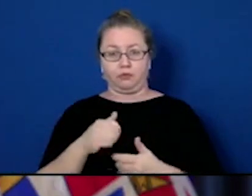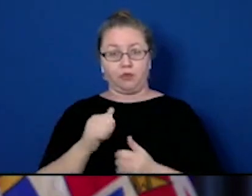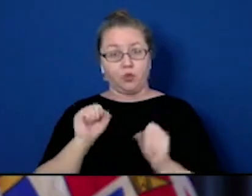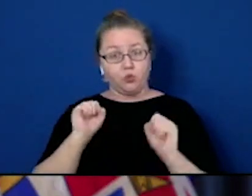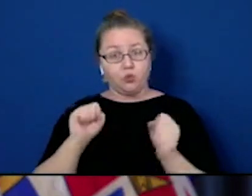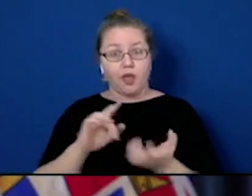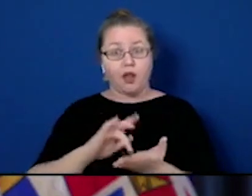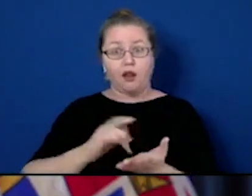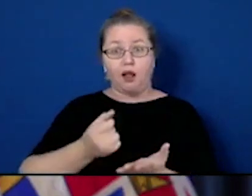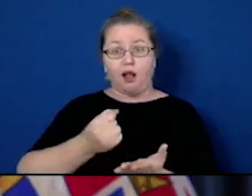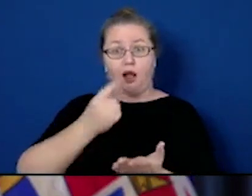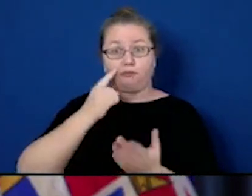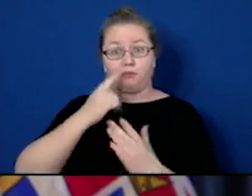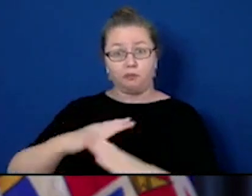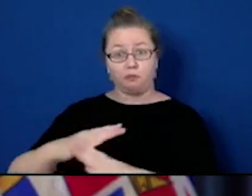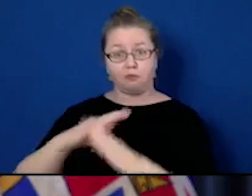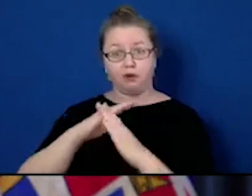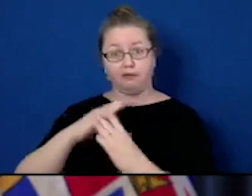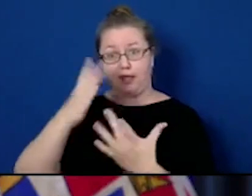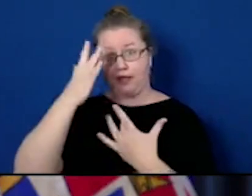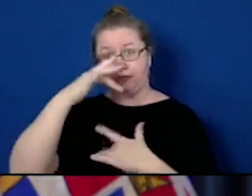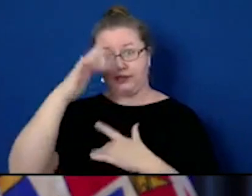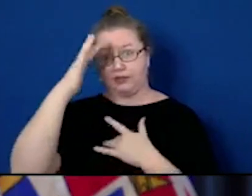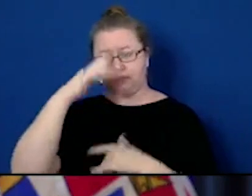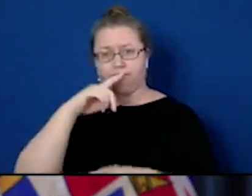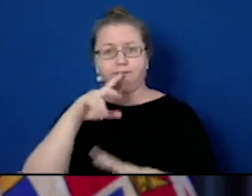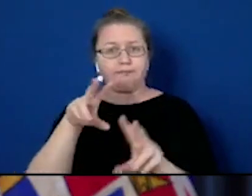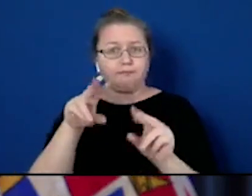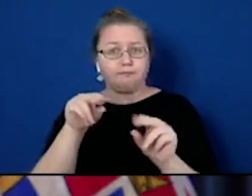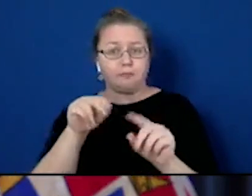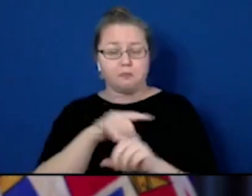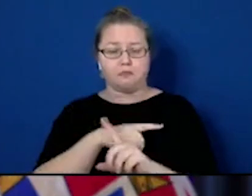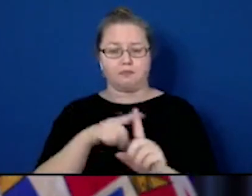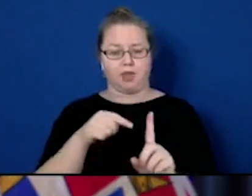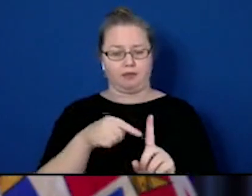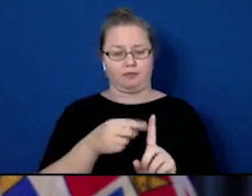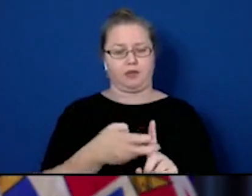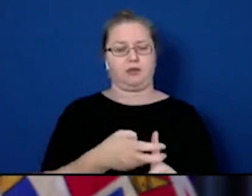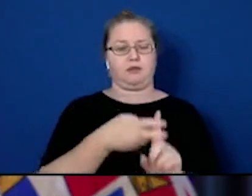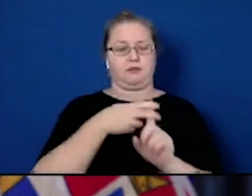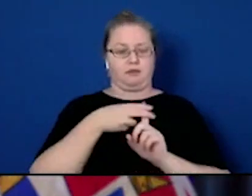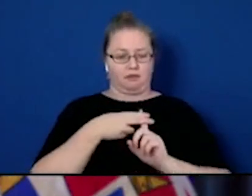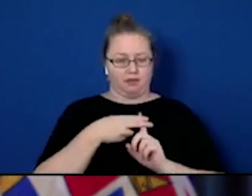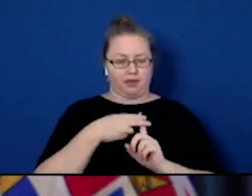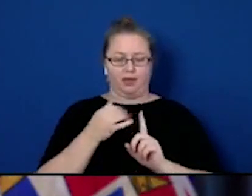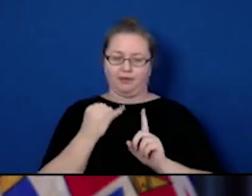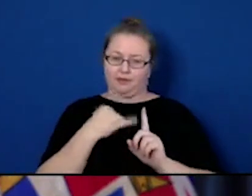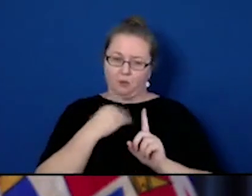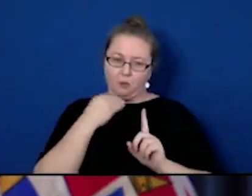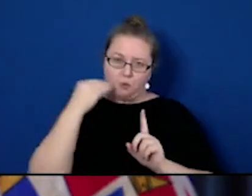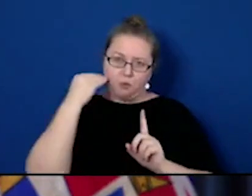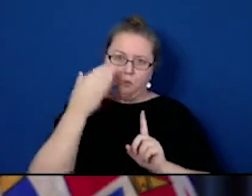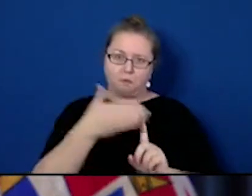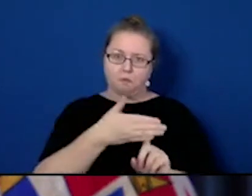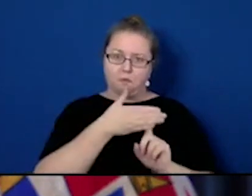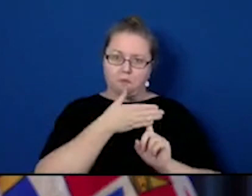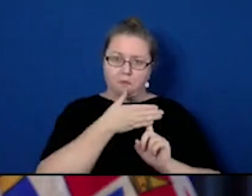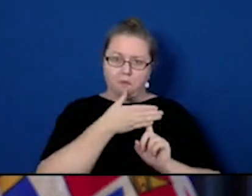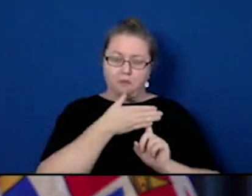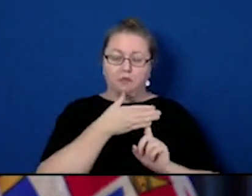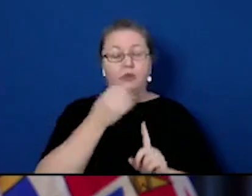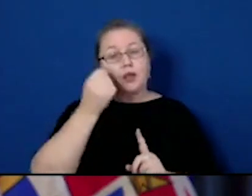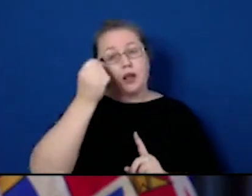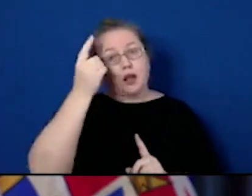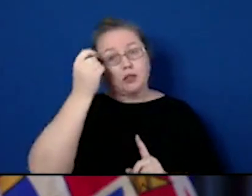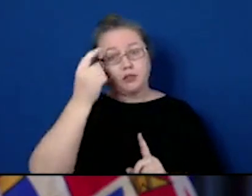getting sick, but we can remove you from those situations where you might be infecting others. But we've also learned that some people